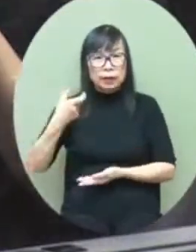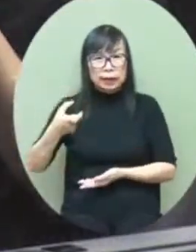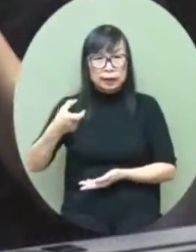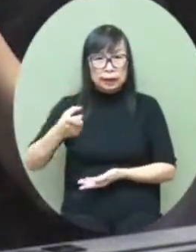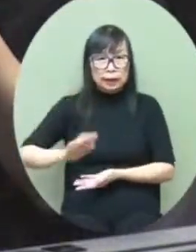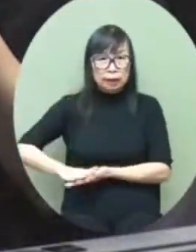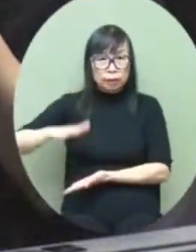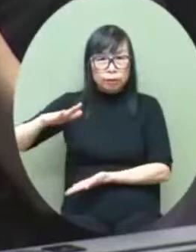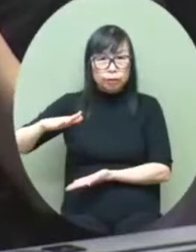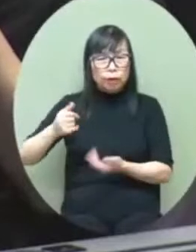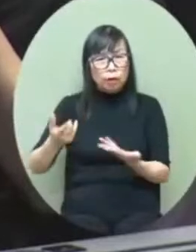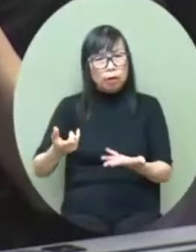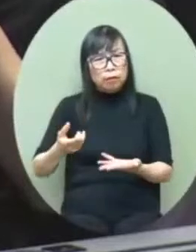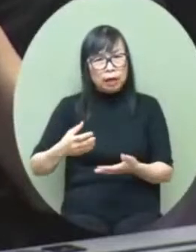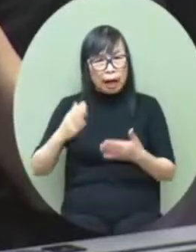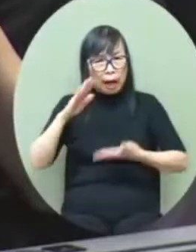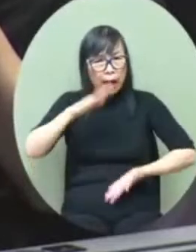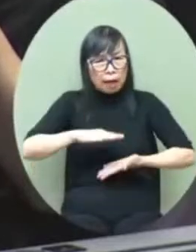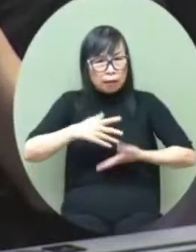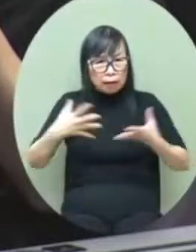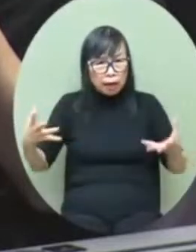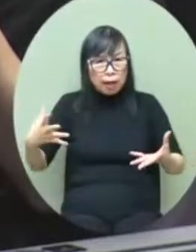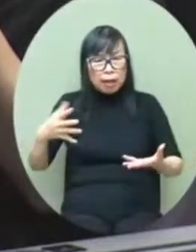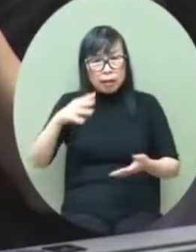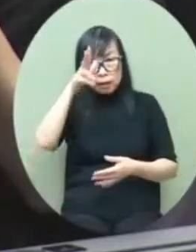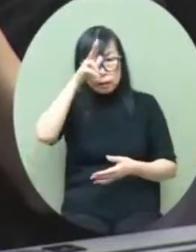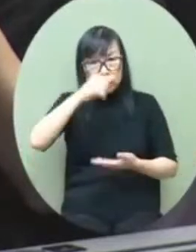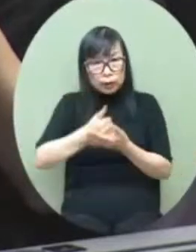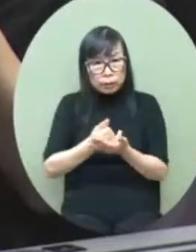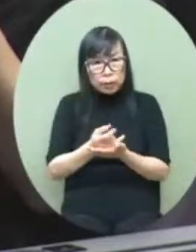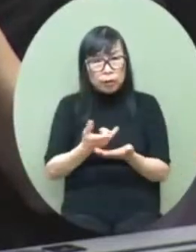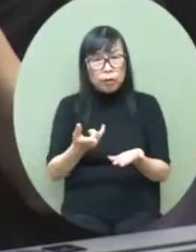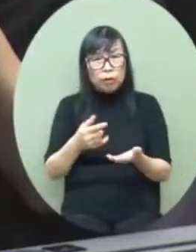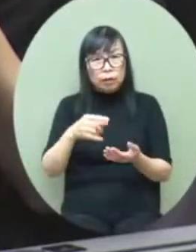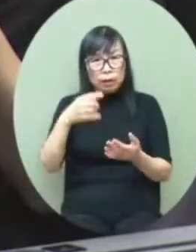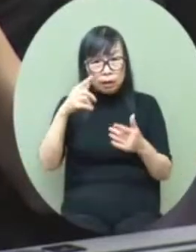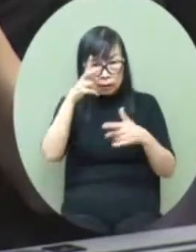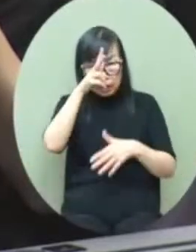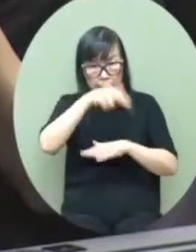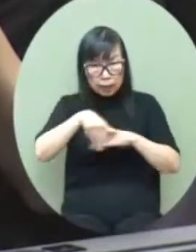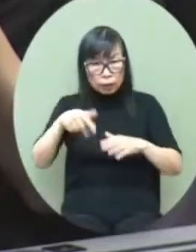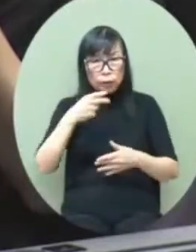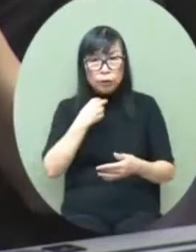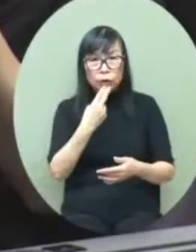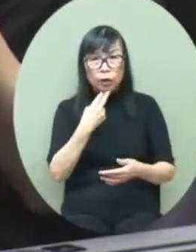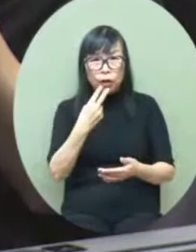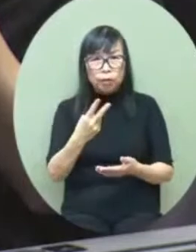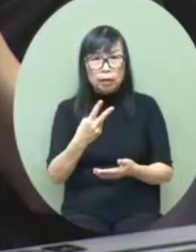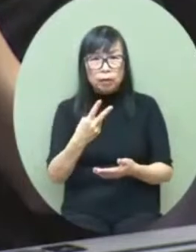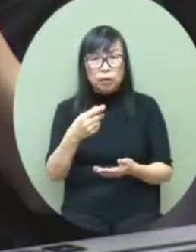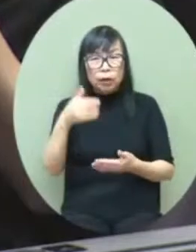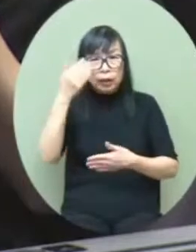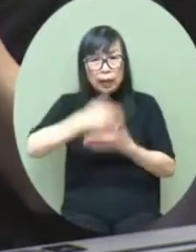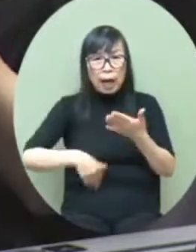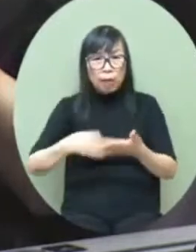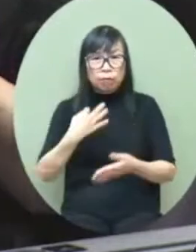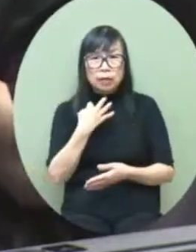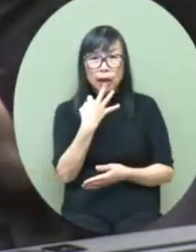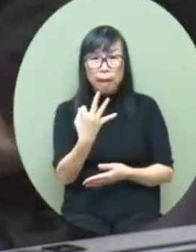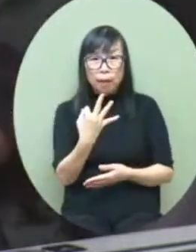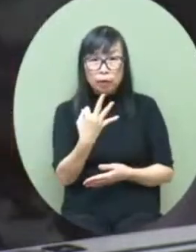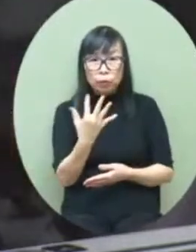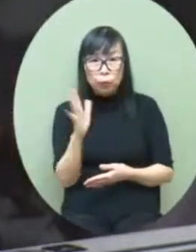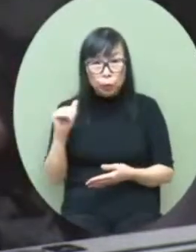expressed skepticism about the $2 scheme, citing the strain on the government's finances. Will the government be reviewing the $2 scheme for public transport